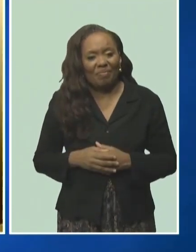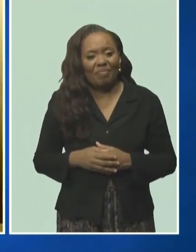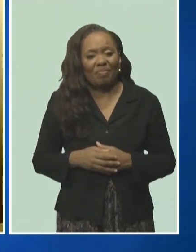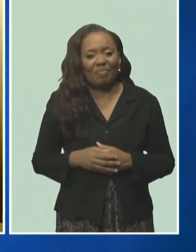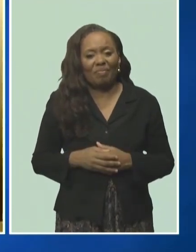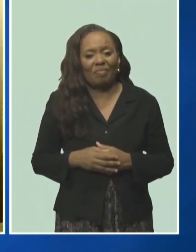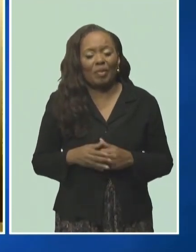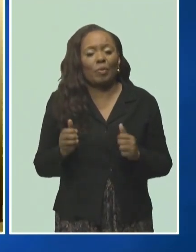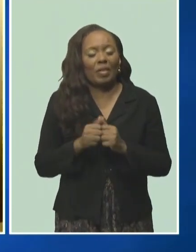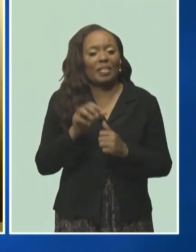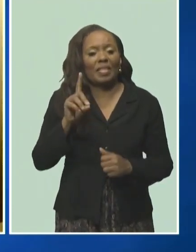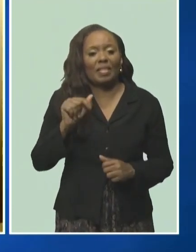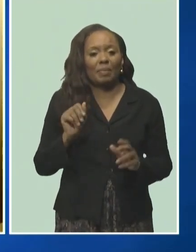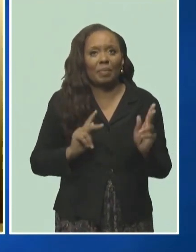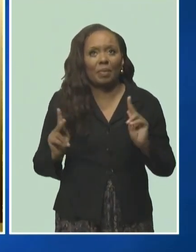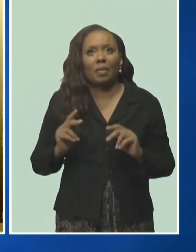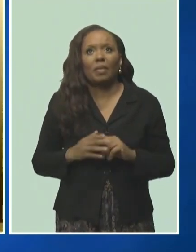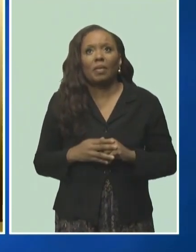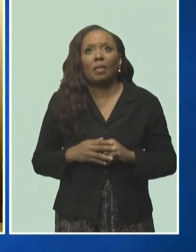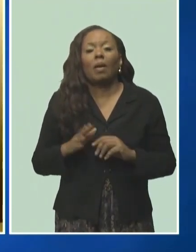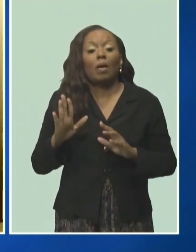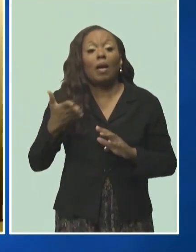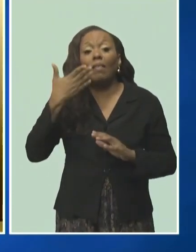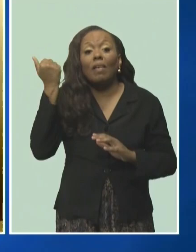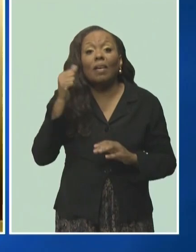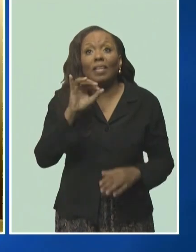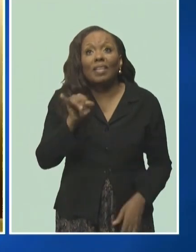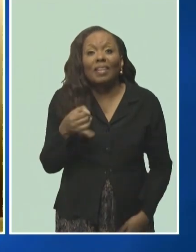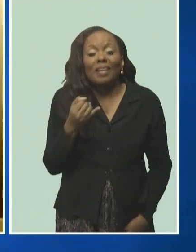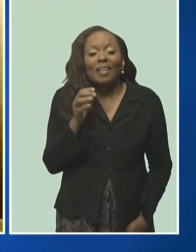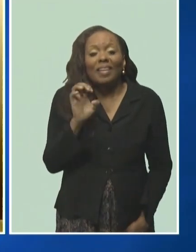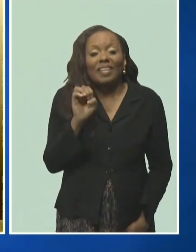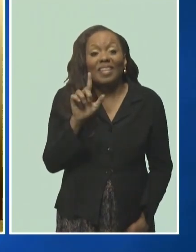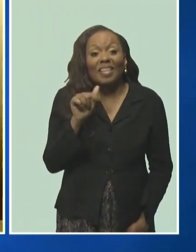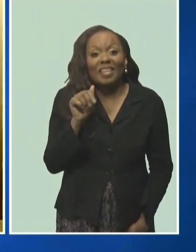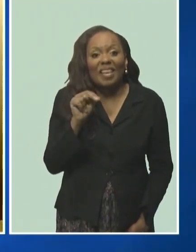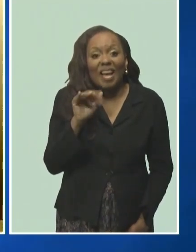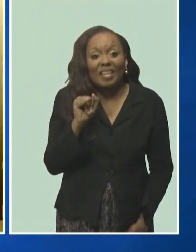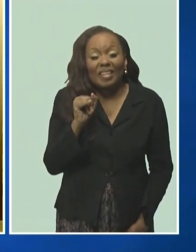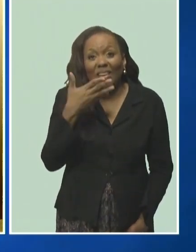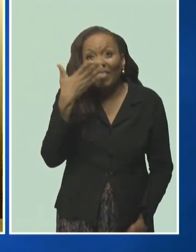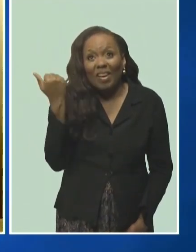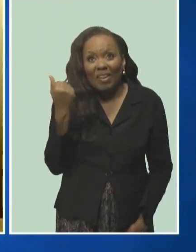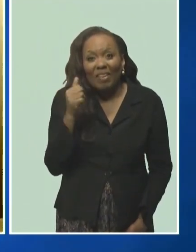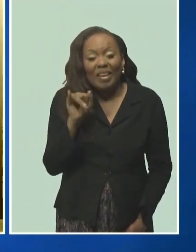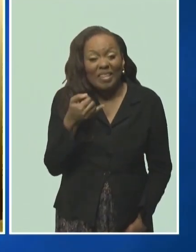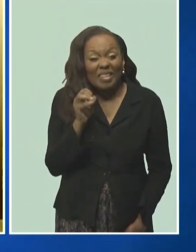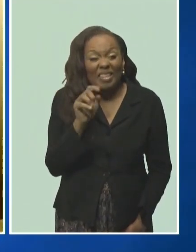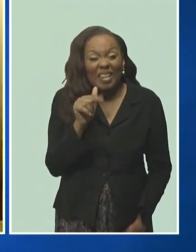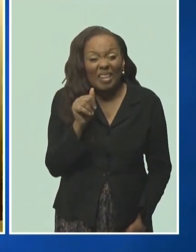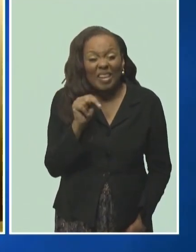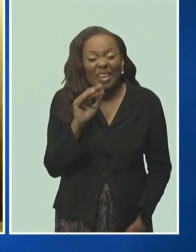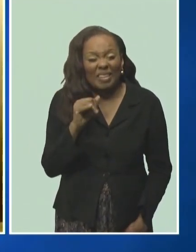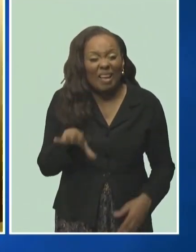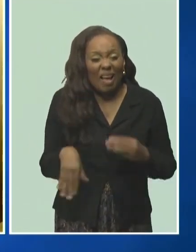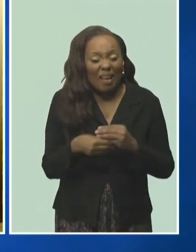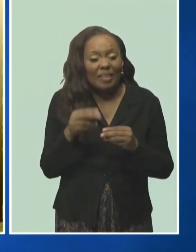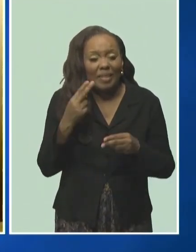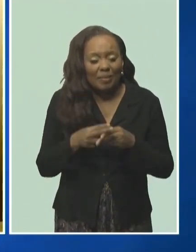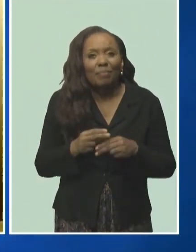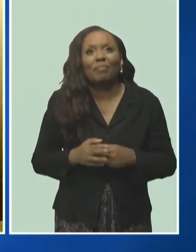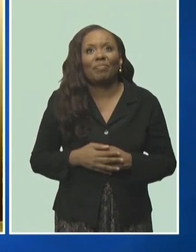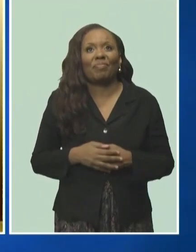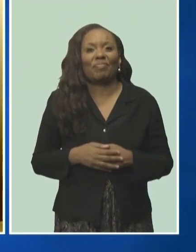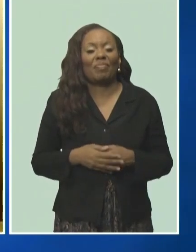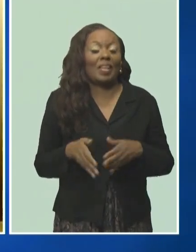of it all, with our disabled members being a part of the cast. Okay. I forgot Kweku Jelani. Add his name to the list. Right.